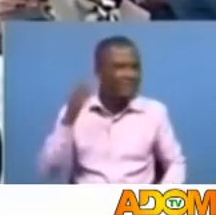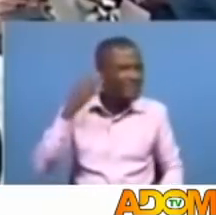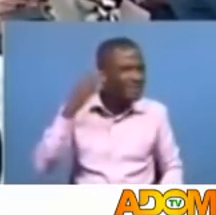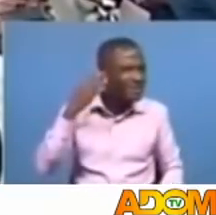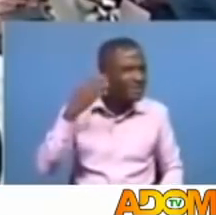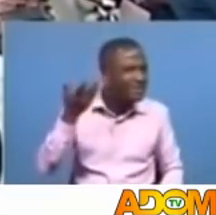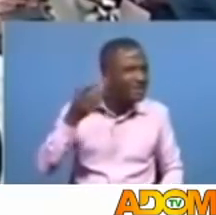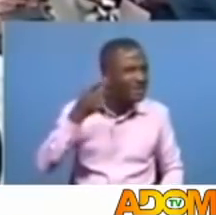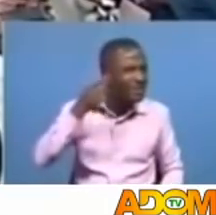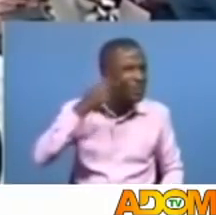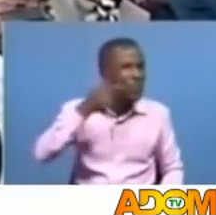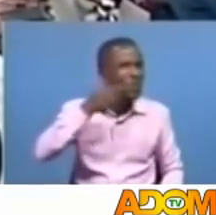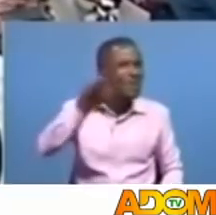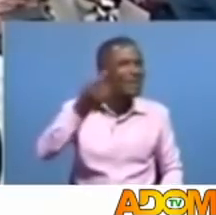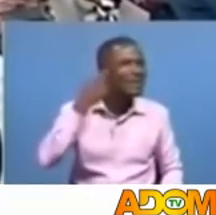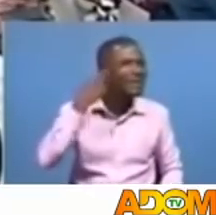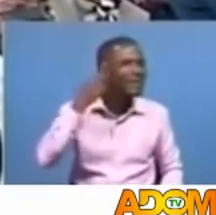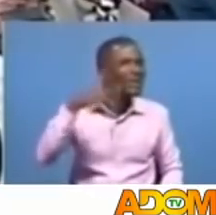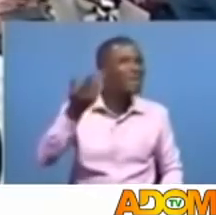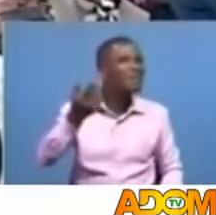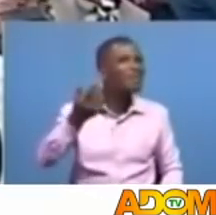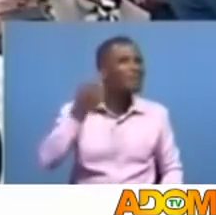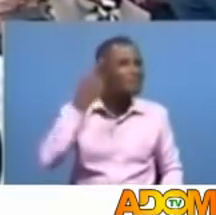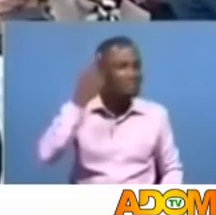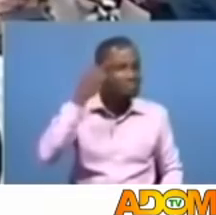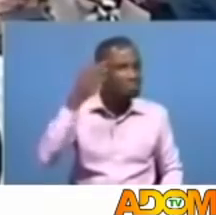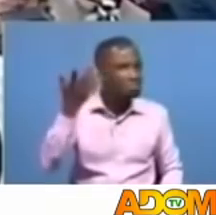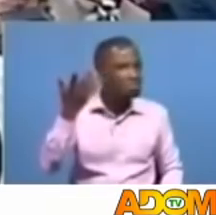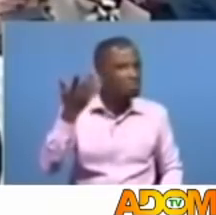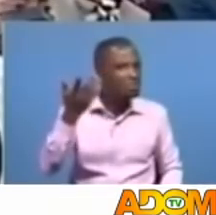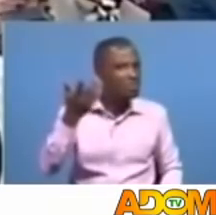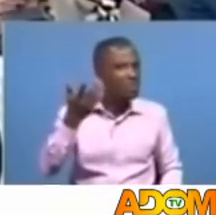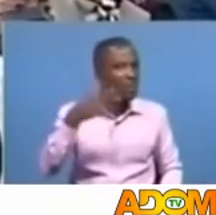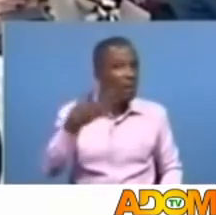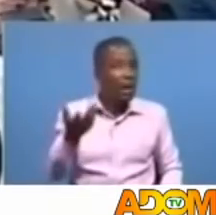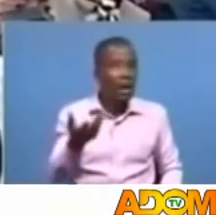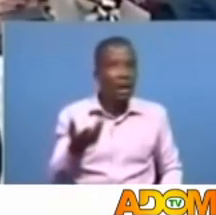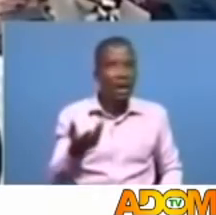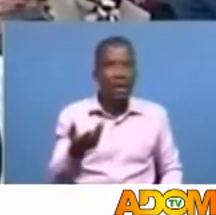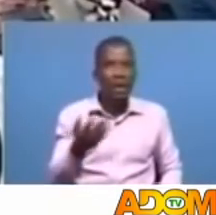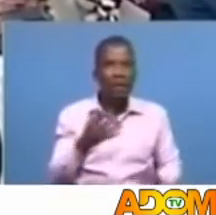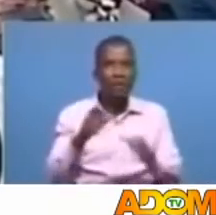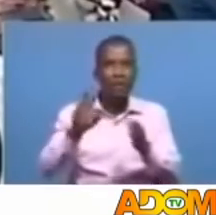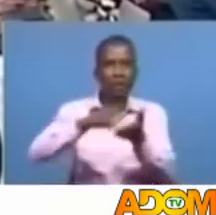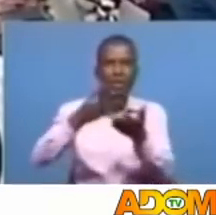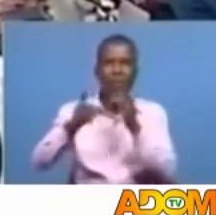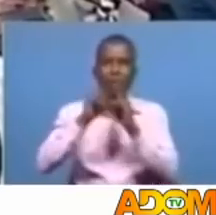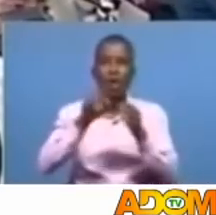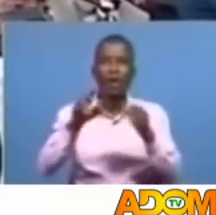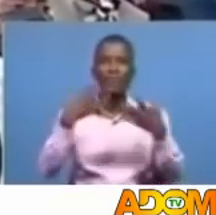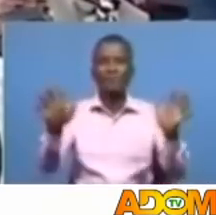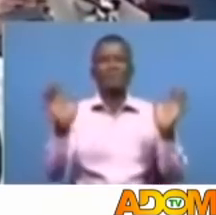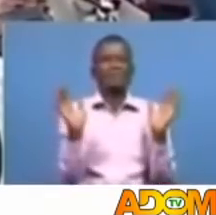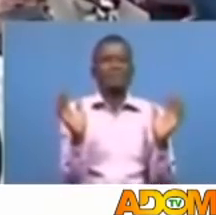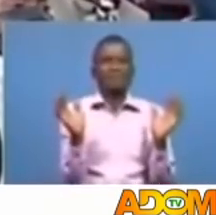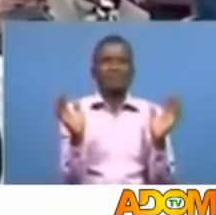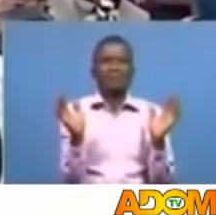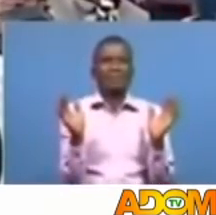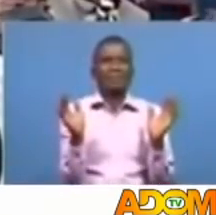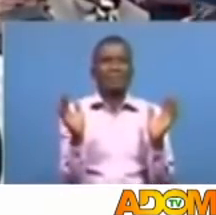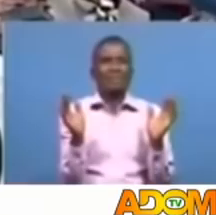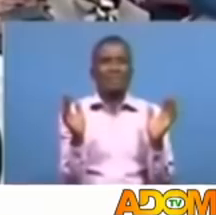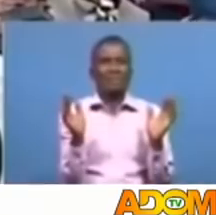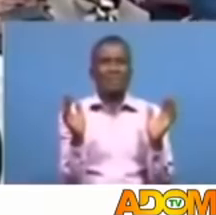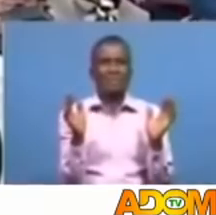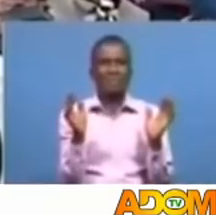I really don't understand what more your ladyship wants by way of an answer. We meant that we had closed our case. And we had closed